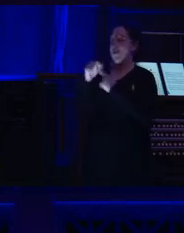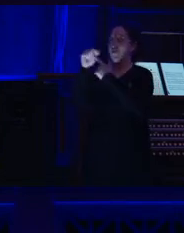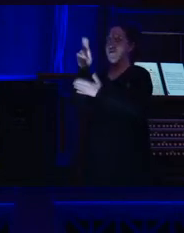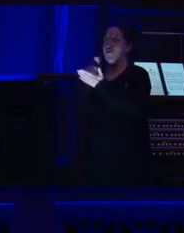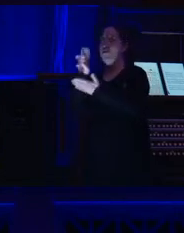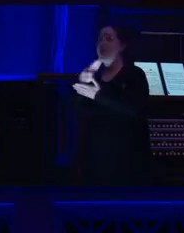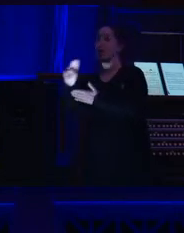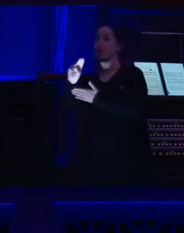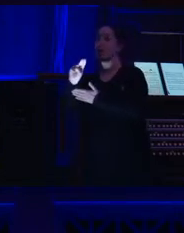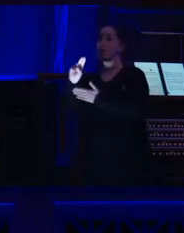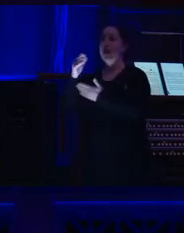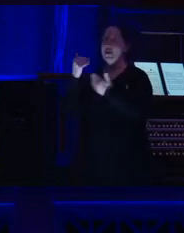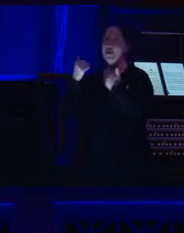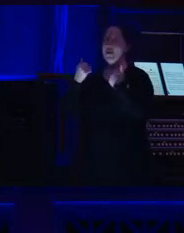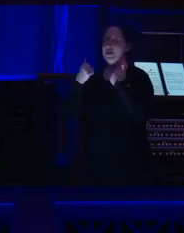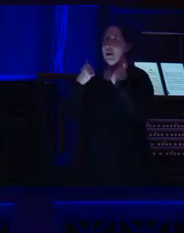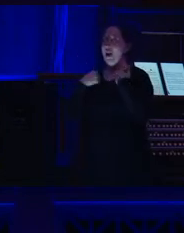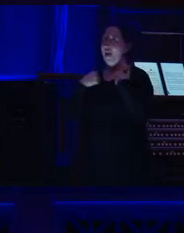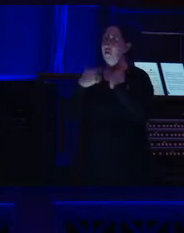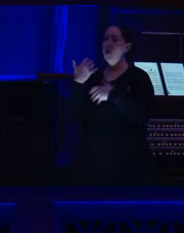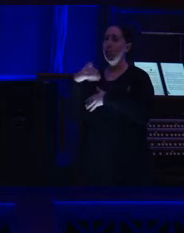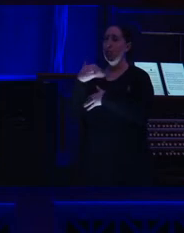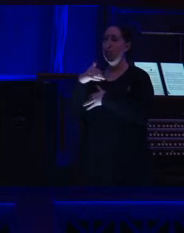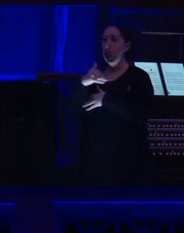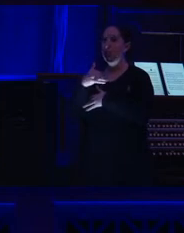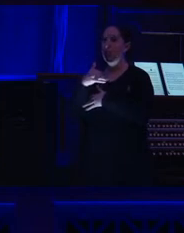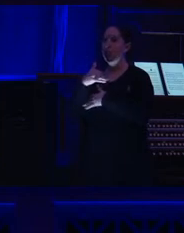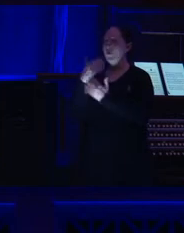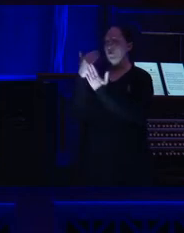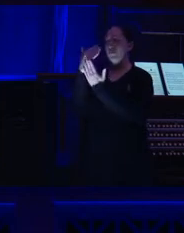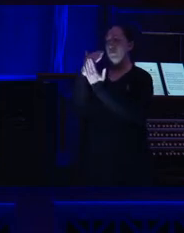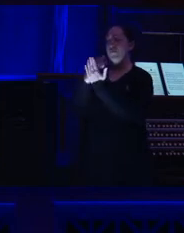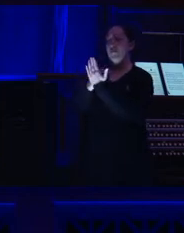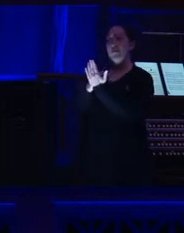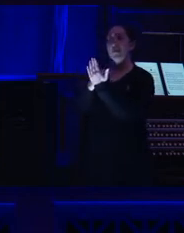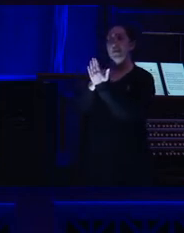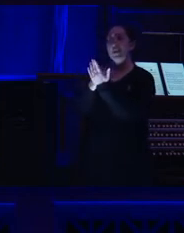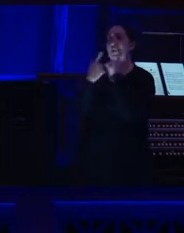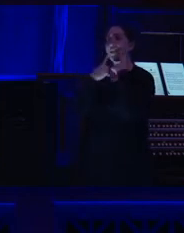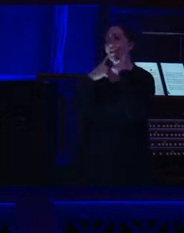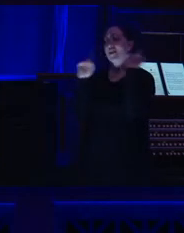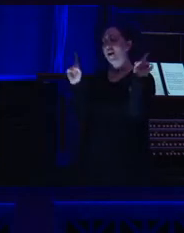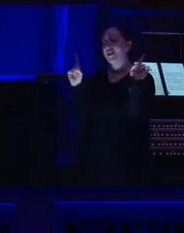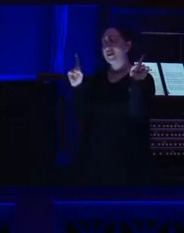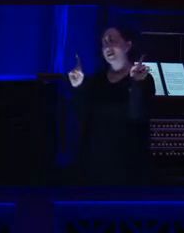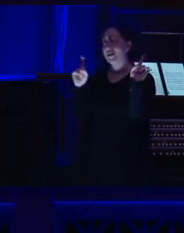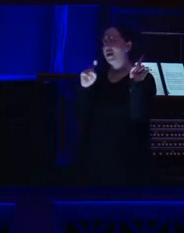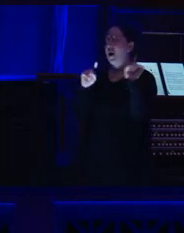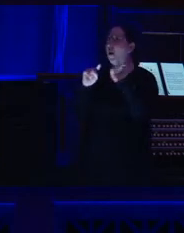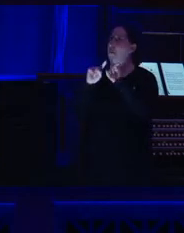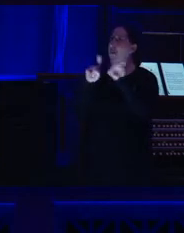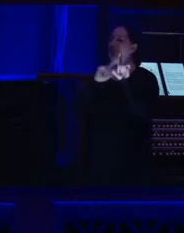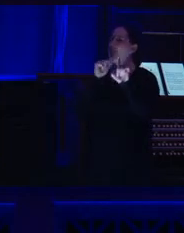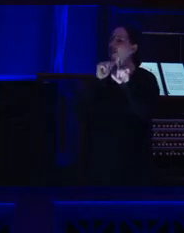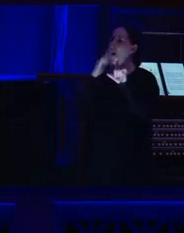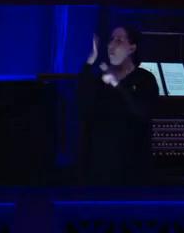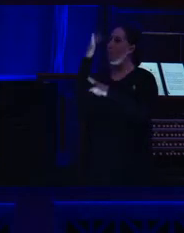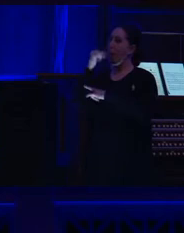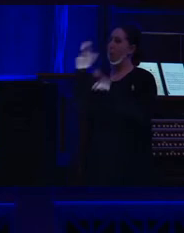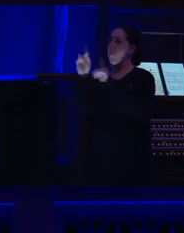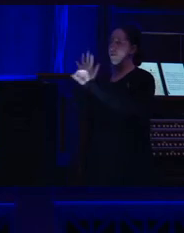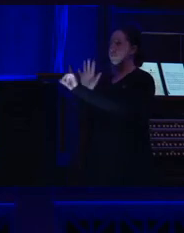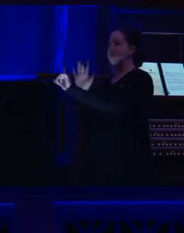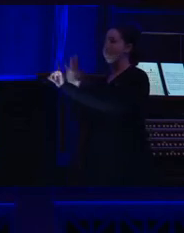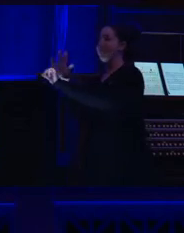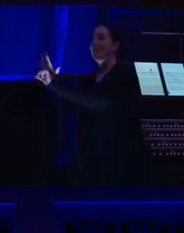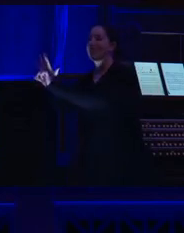an impressive CV, and he does. That's not what has rallied people around President Ono in his